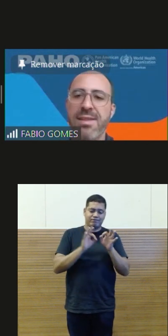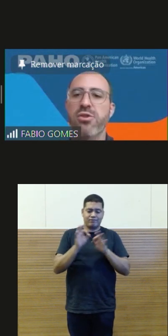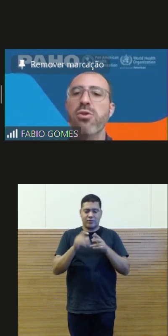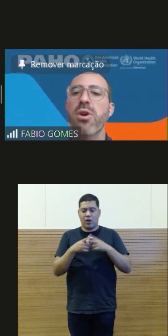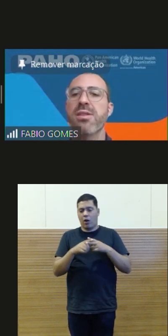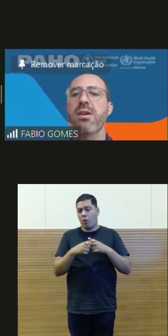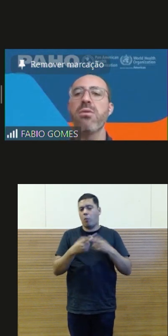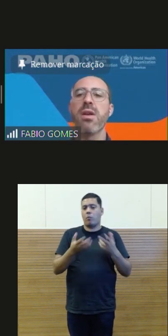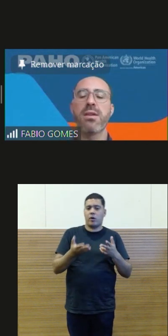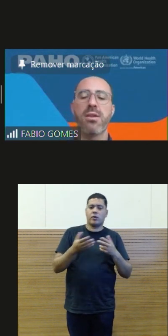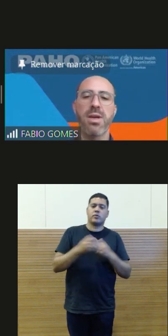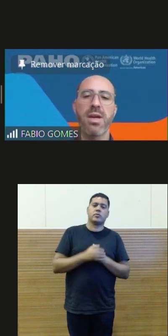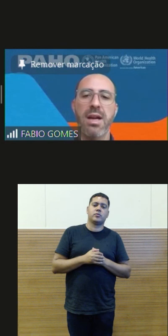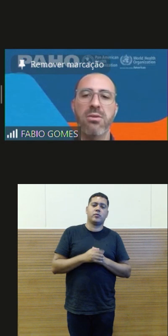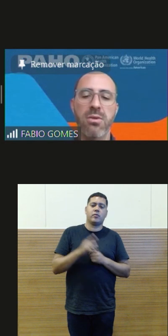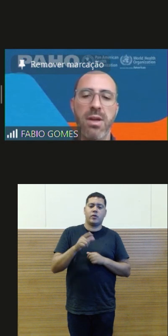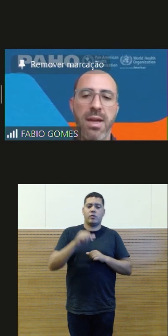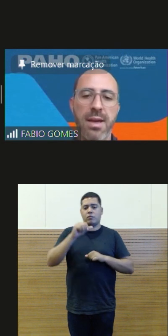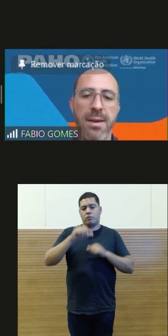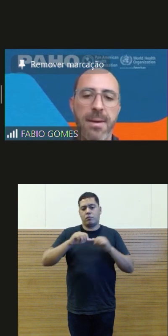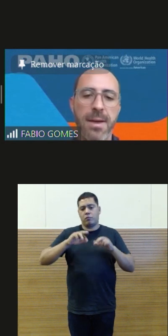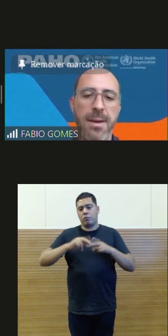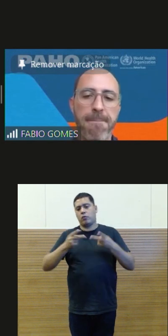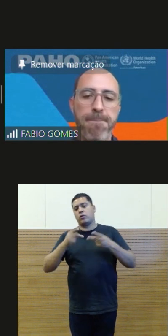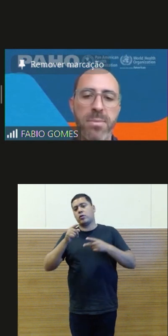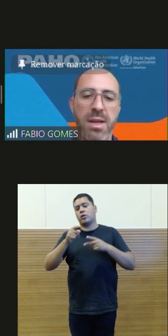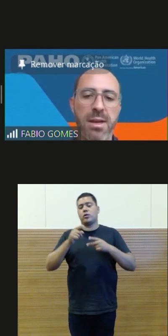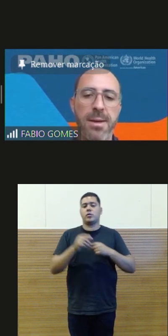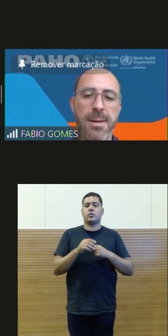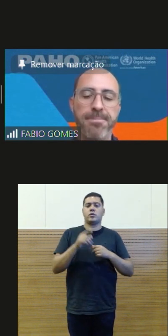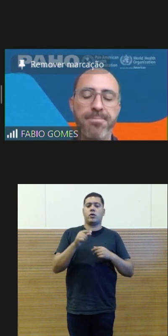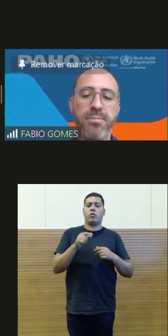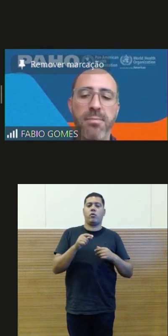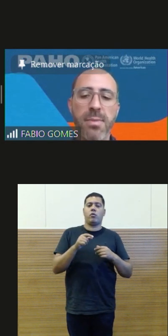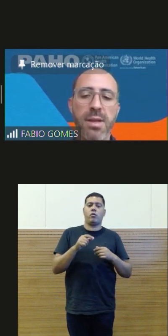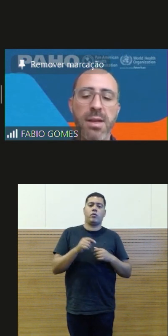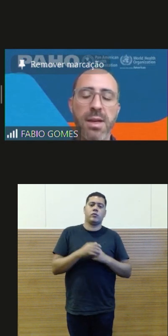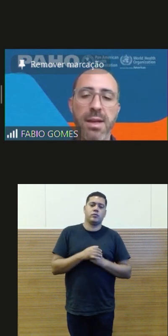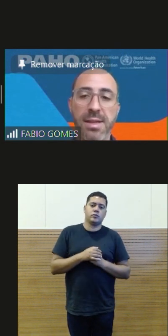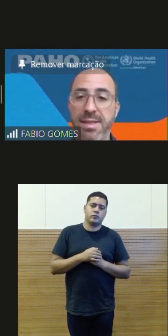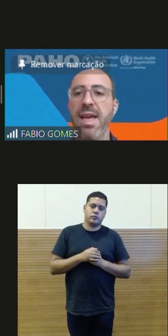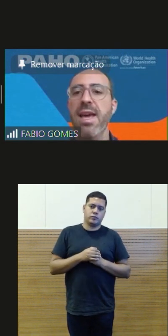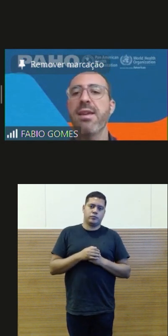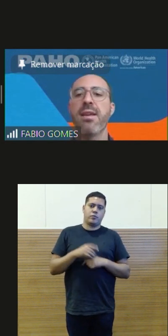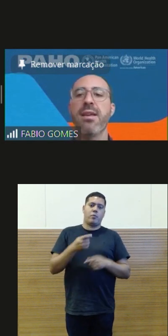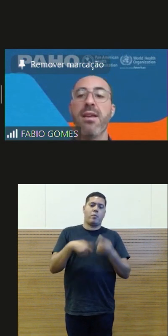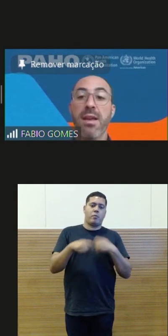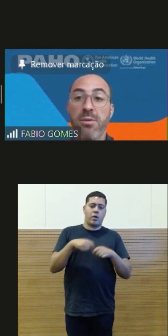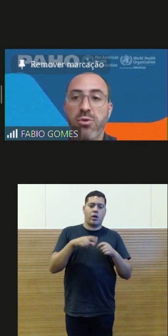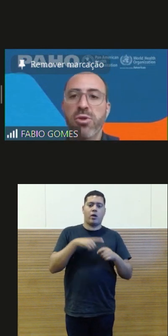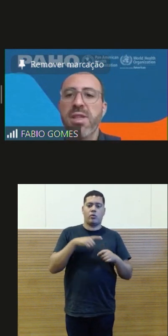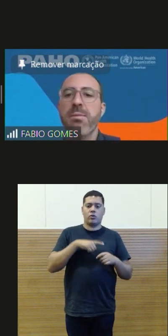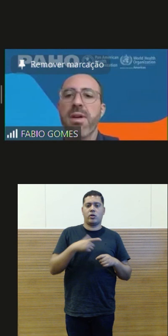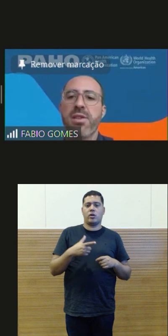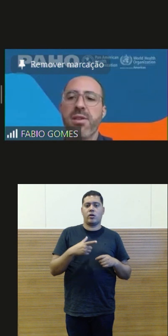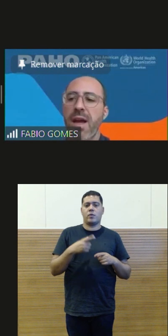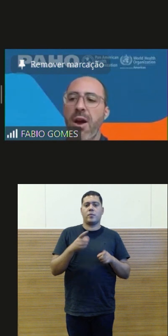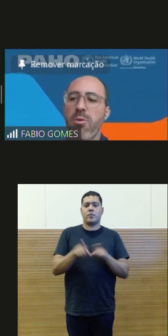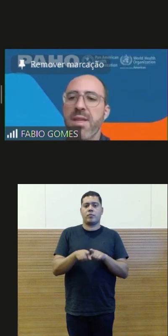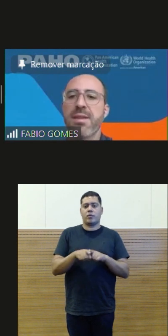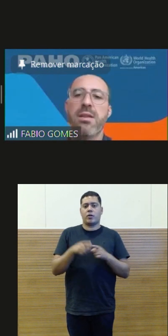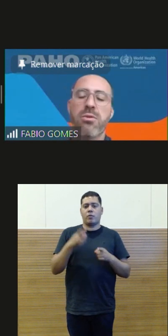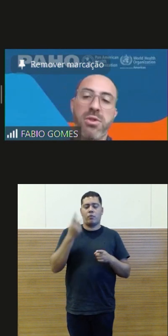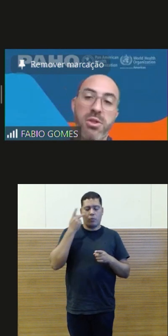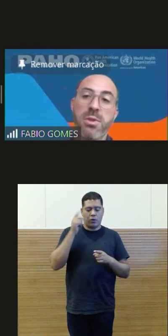But we'll have to fix this distortion that the market